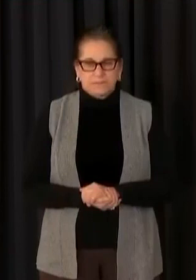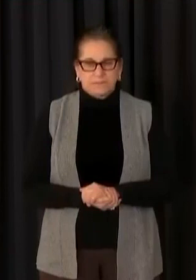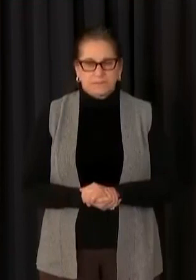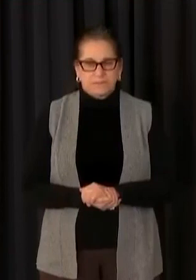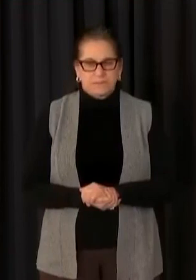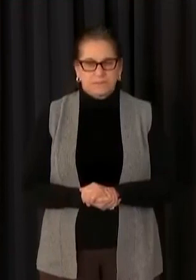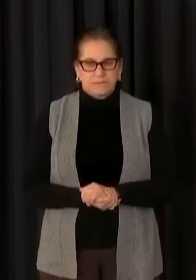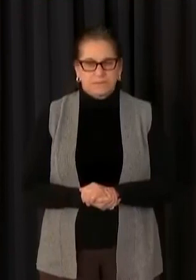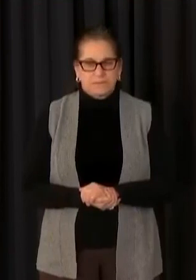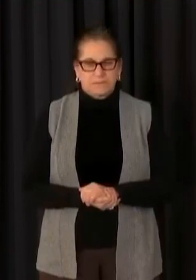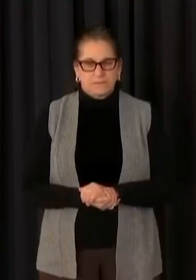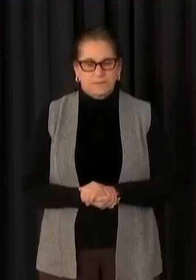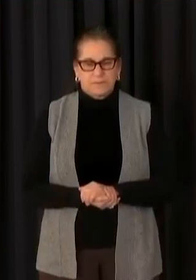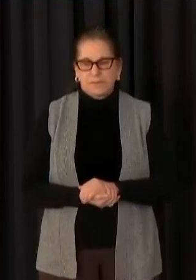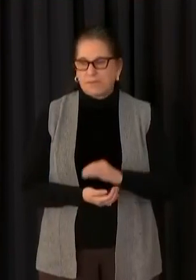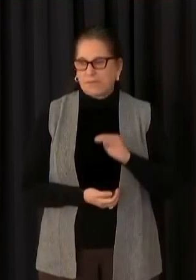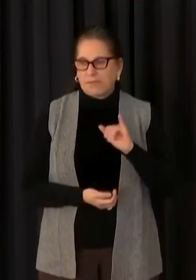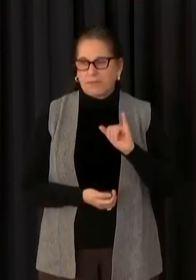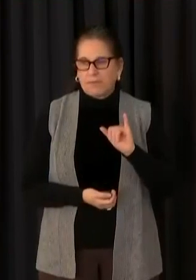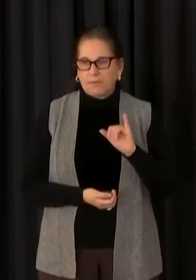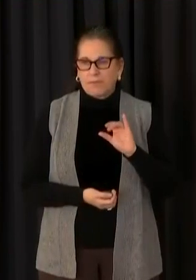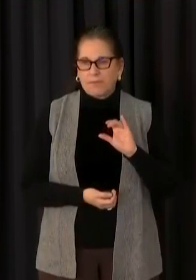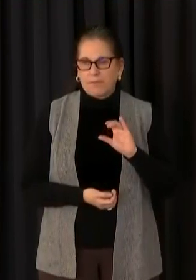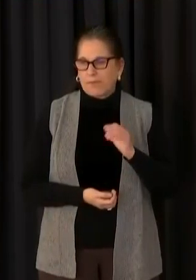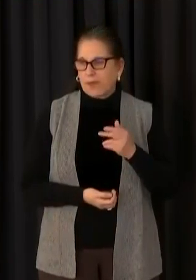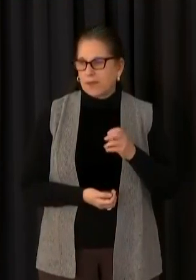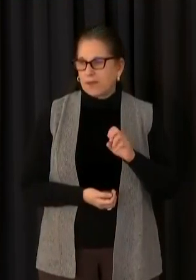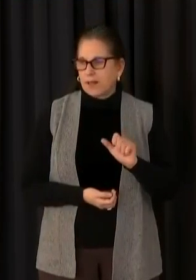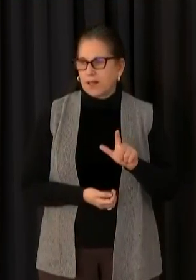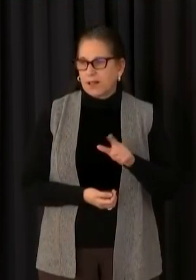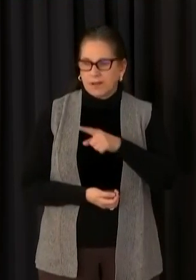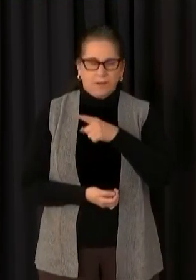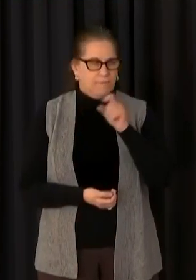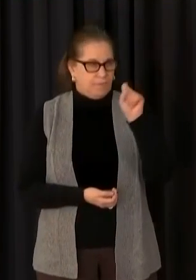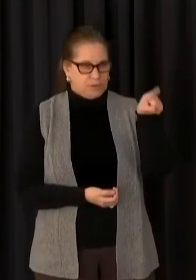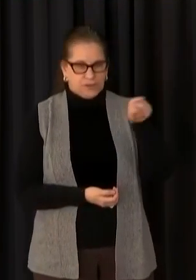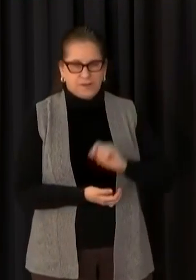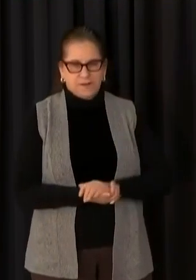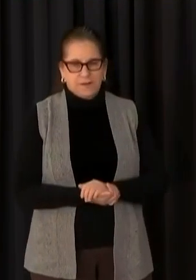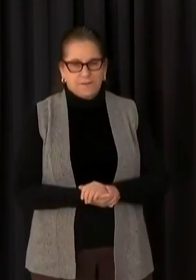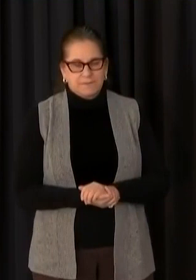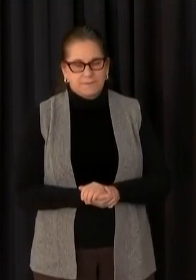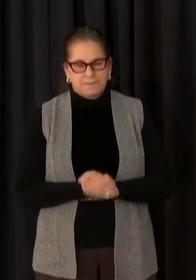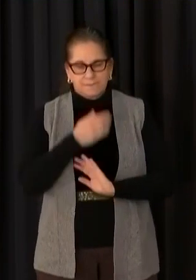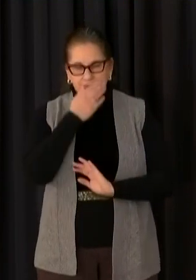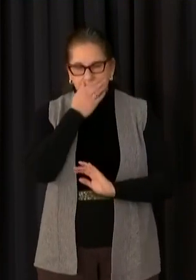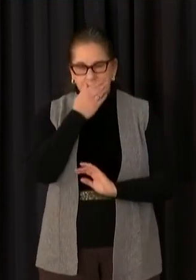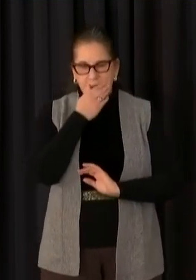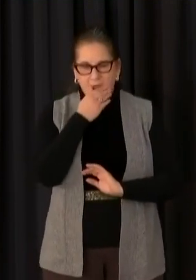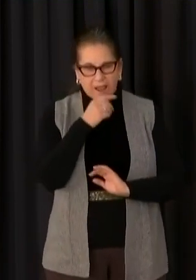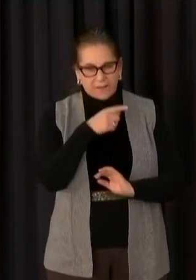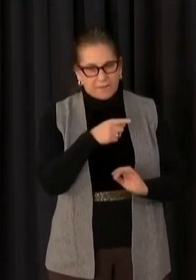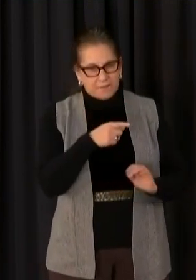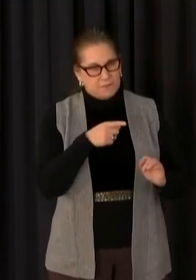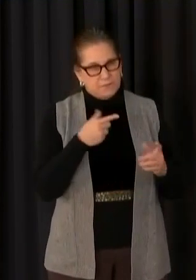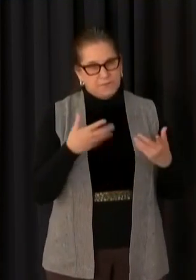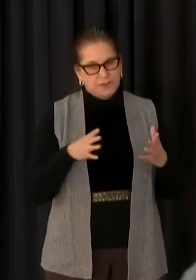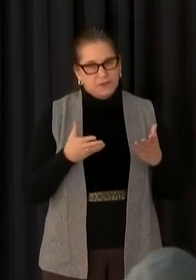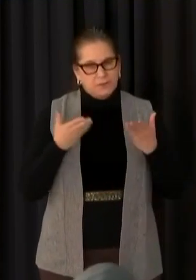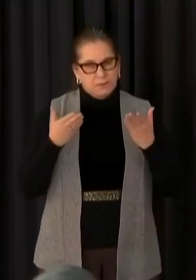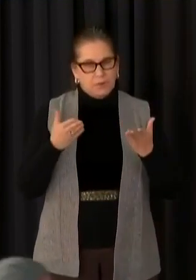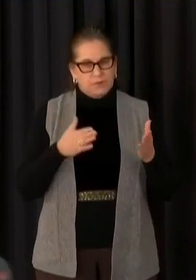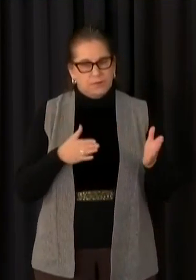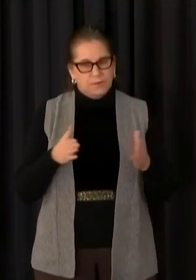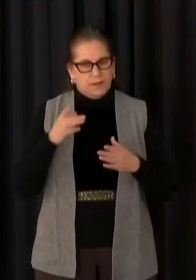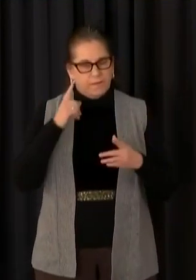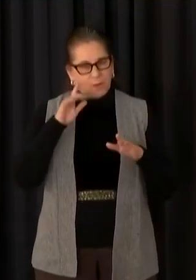Michael? Mayor Bowser, in addition to what you've already proposed in terms of planning for the inauguration, there's also been